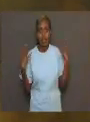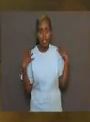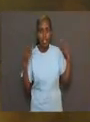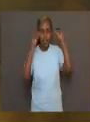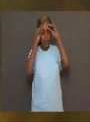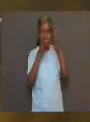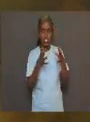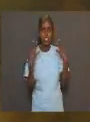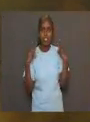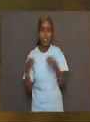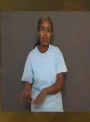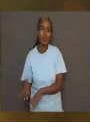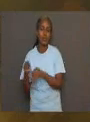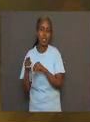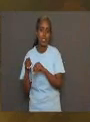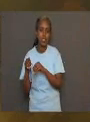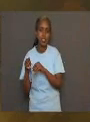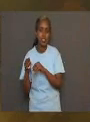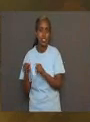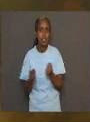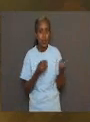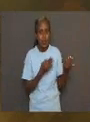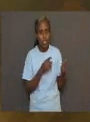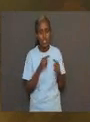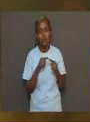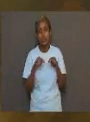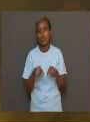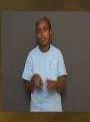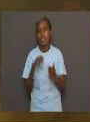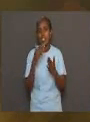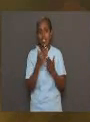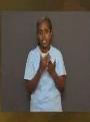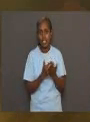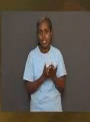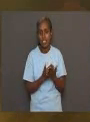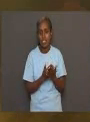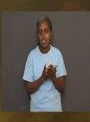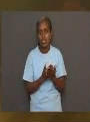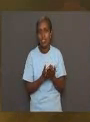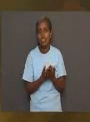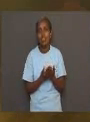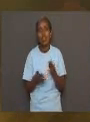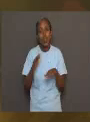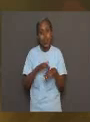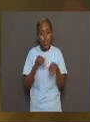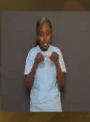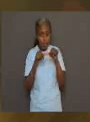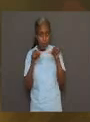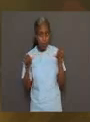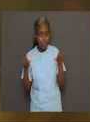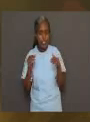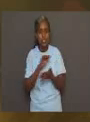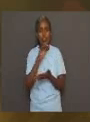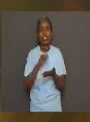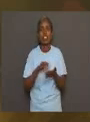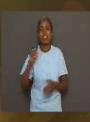Hello, teacher. Hello, students. Welcome to today's lesson on measures of